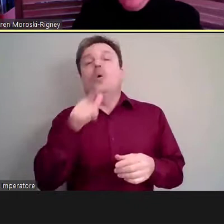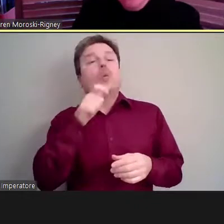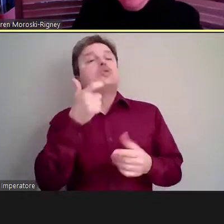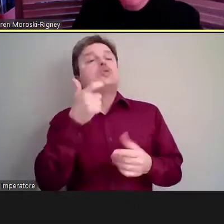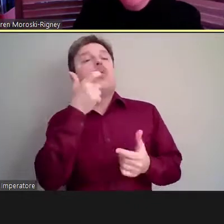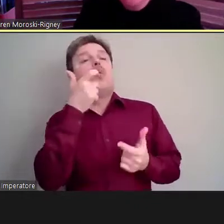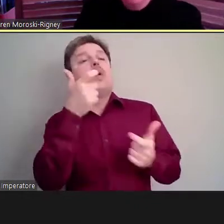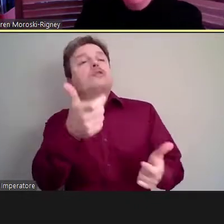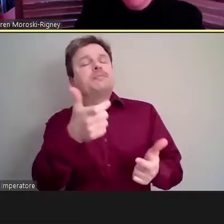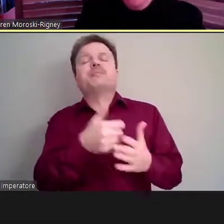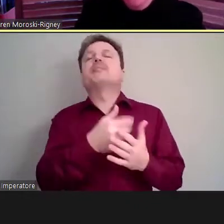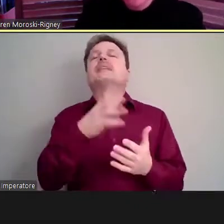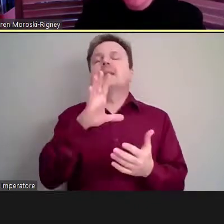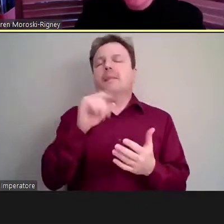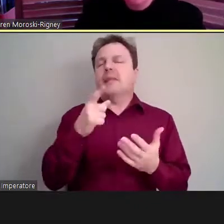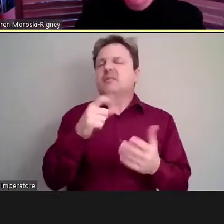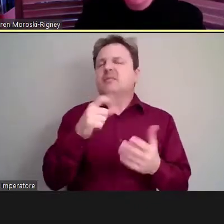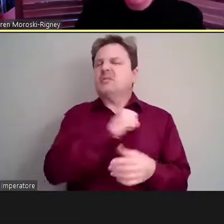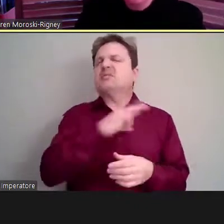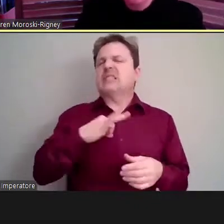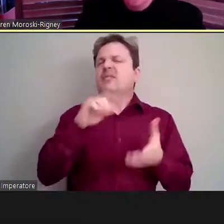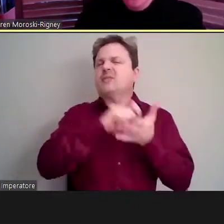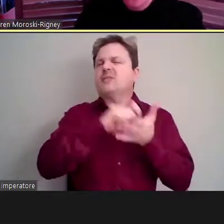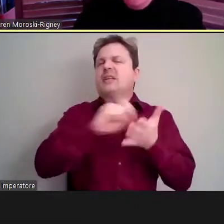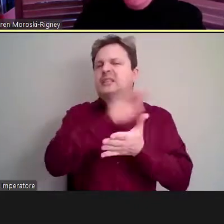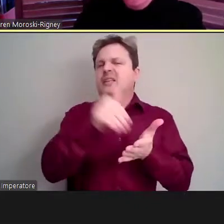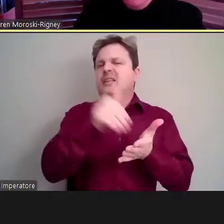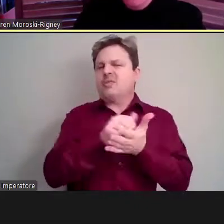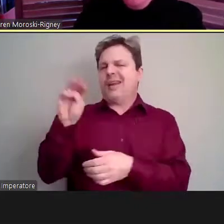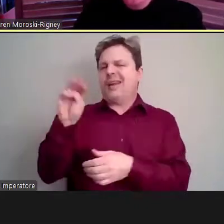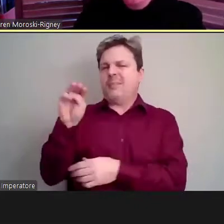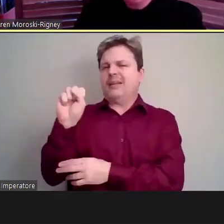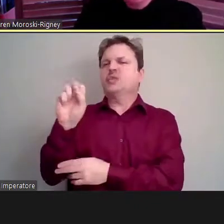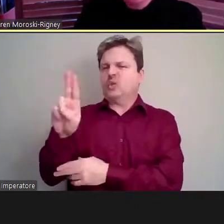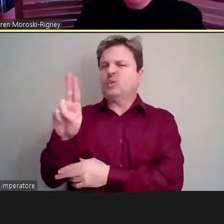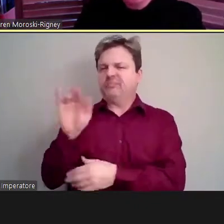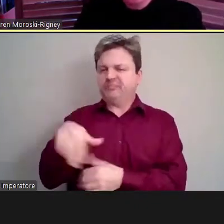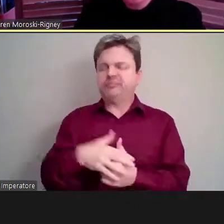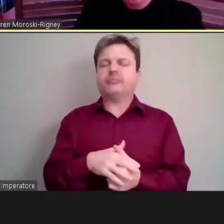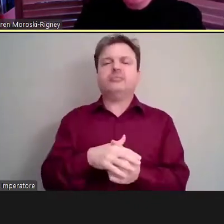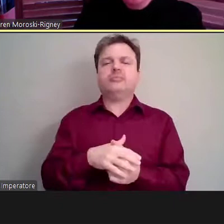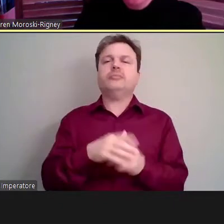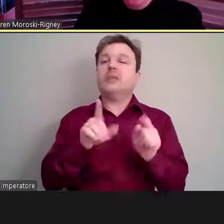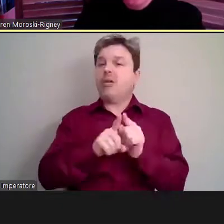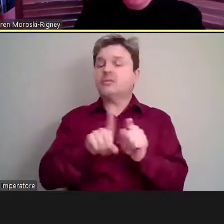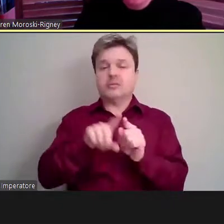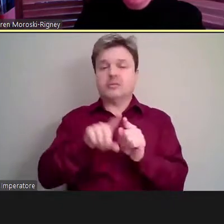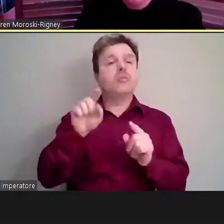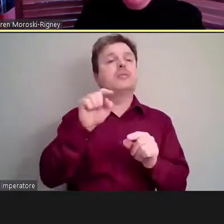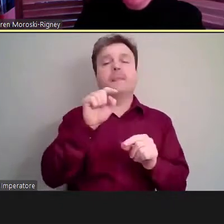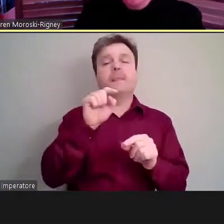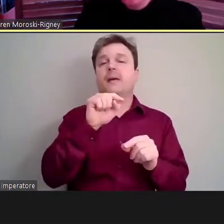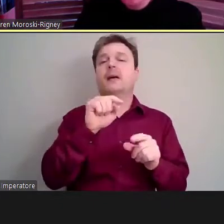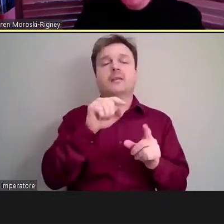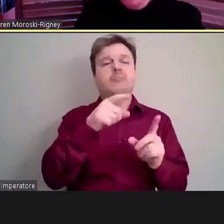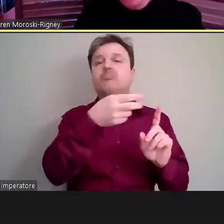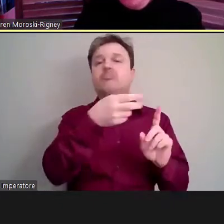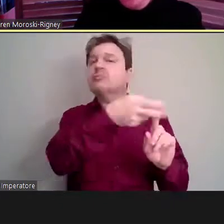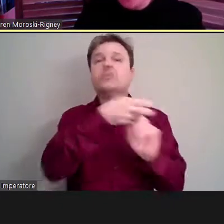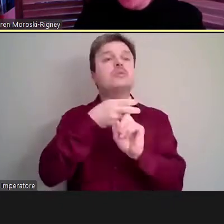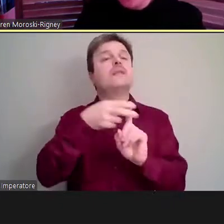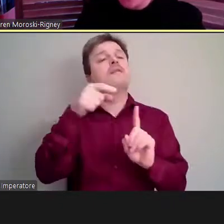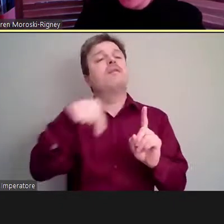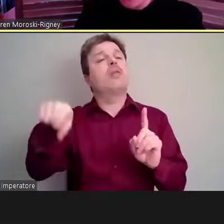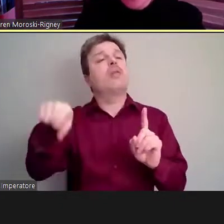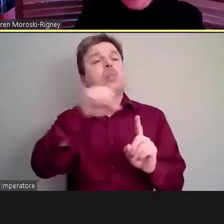primarily of the staff of the Writing Center at MSU, but there will also be recruits to MSU's graduate programs who